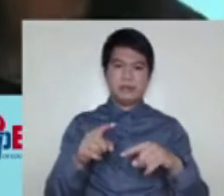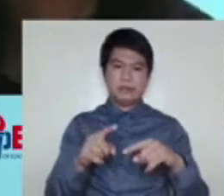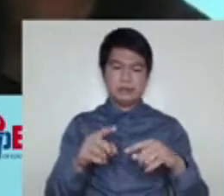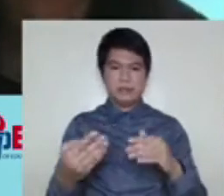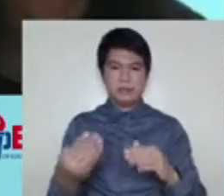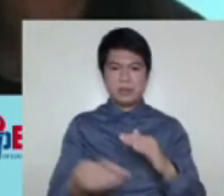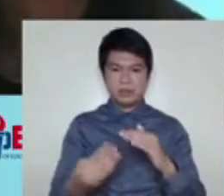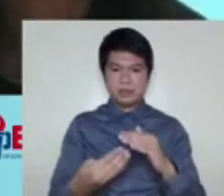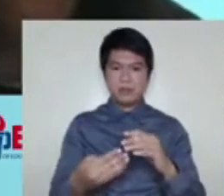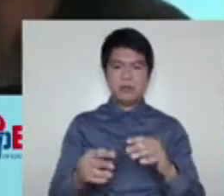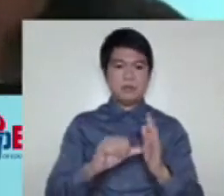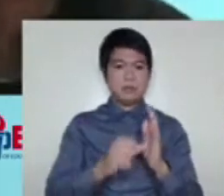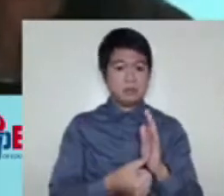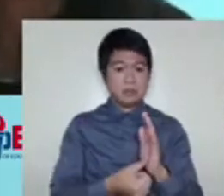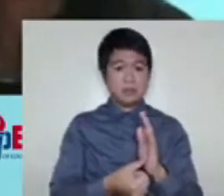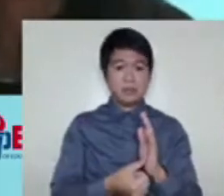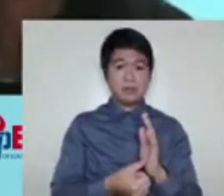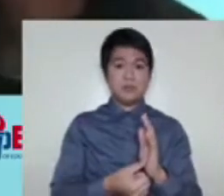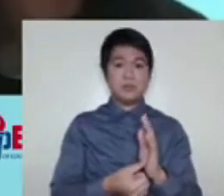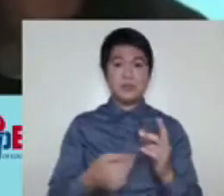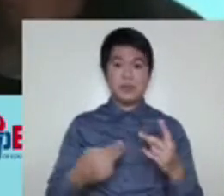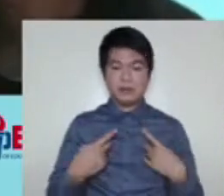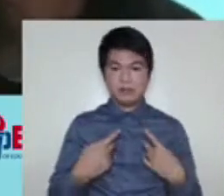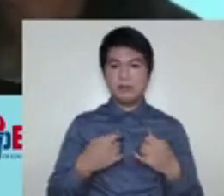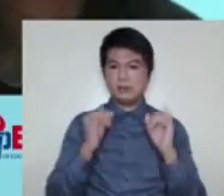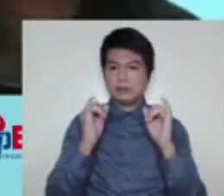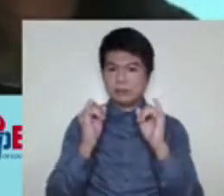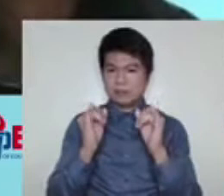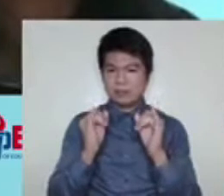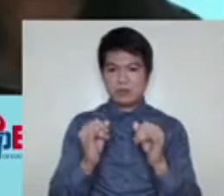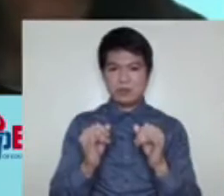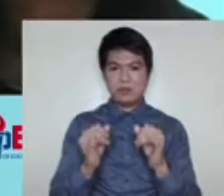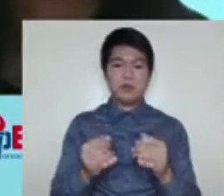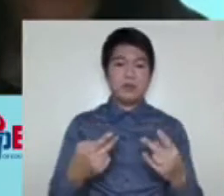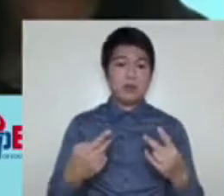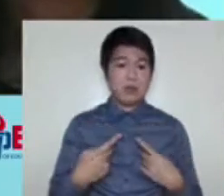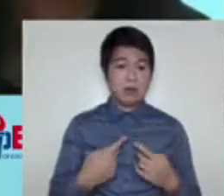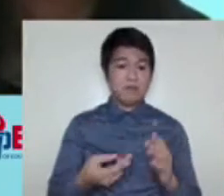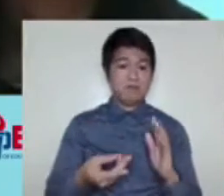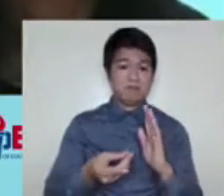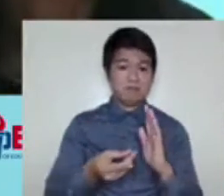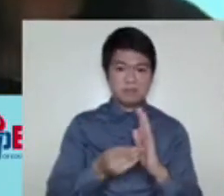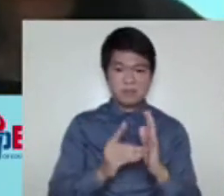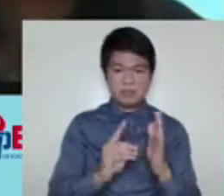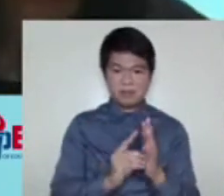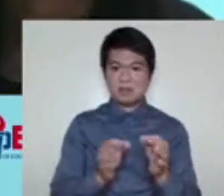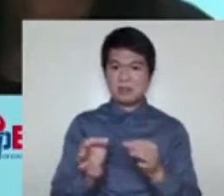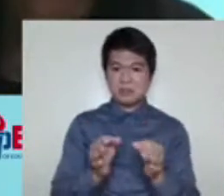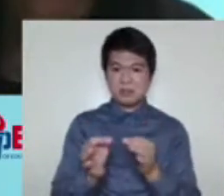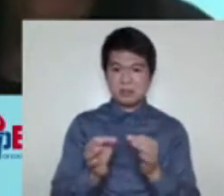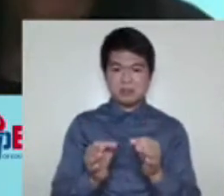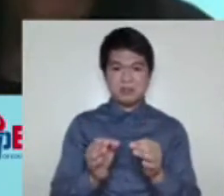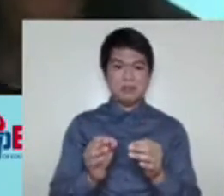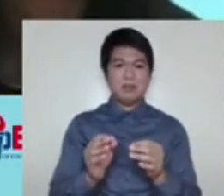presence of these components of instruction. And we have defined that underneath the table for Objective 12. So